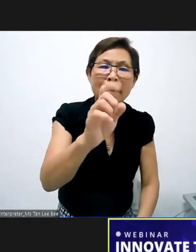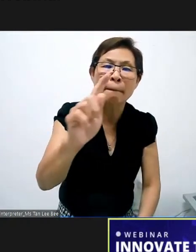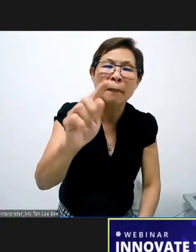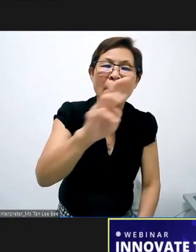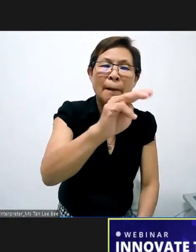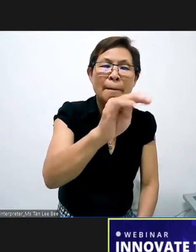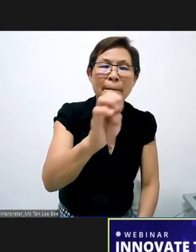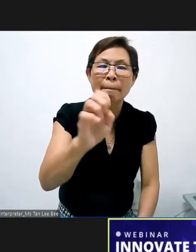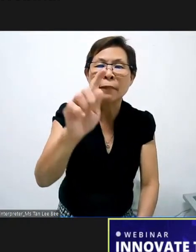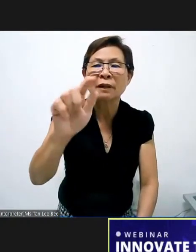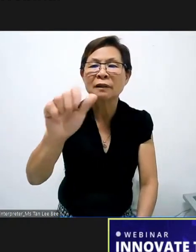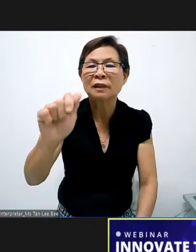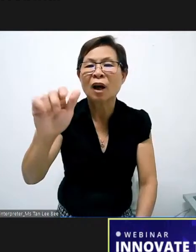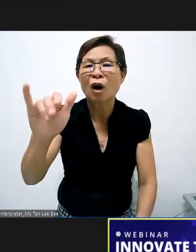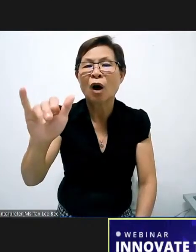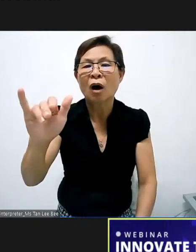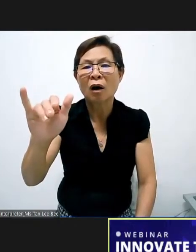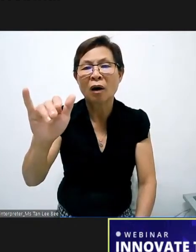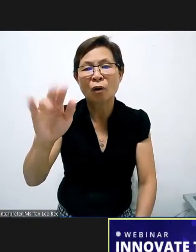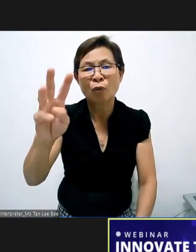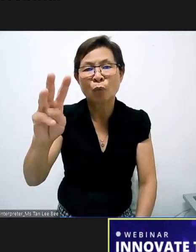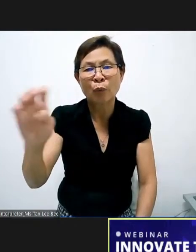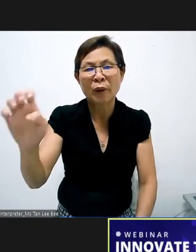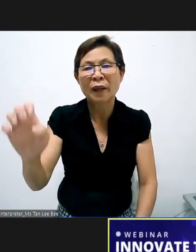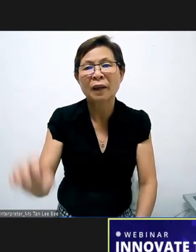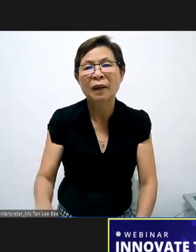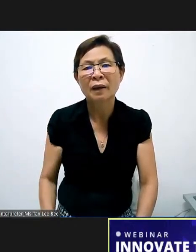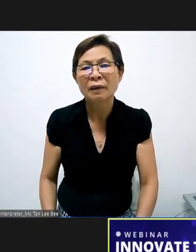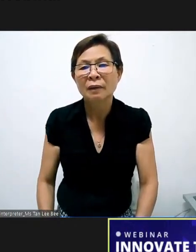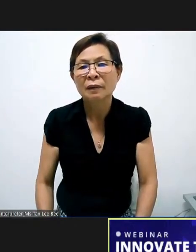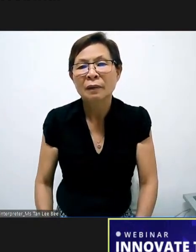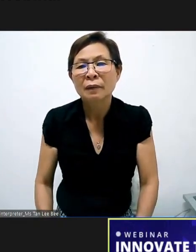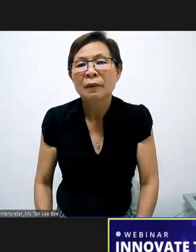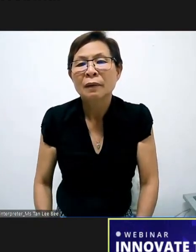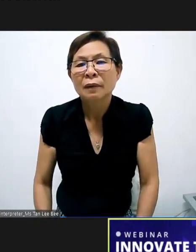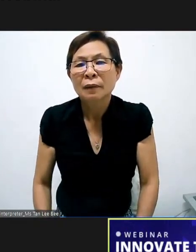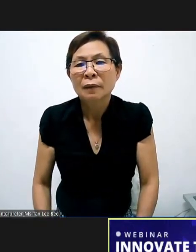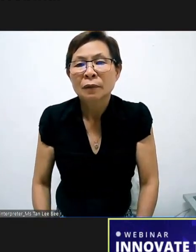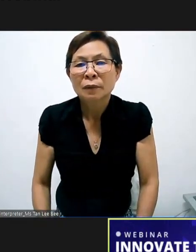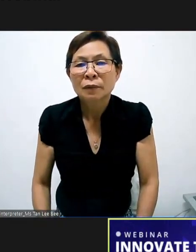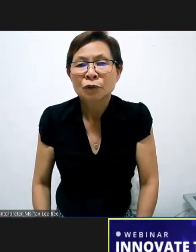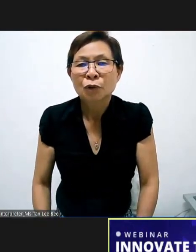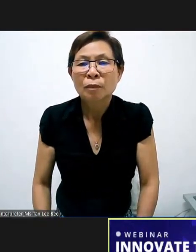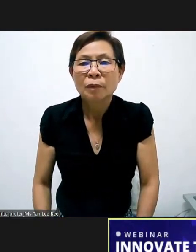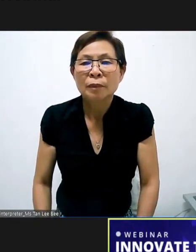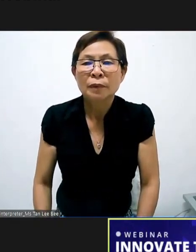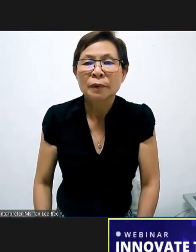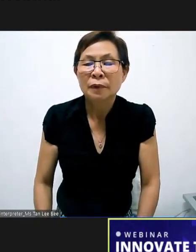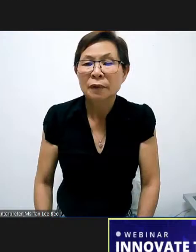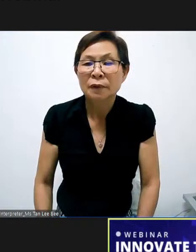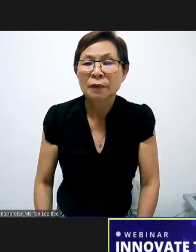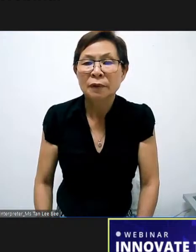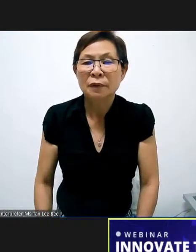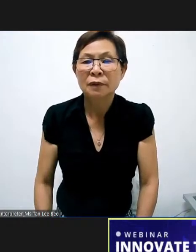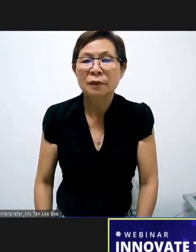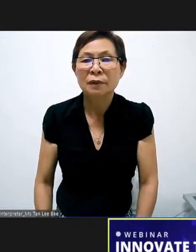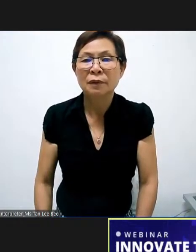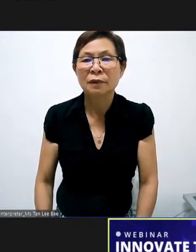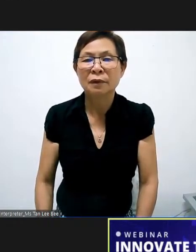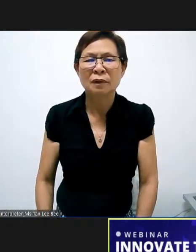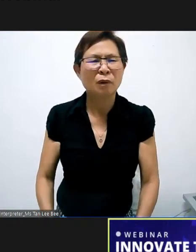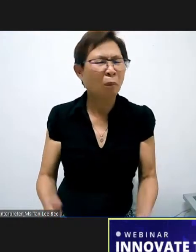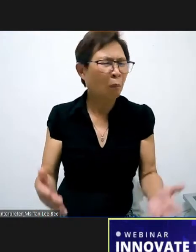you. inspiring CEO of Vulcan Coalition. I was just wondering, can you share with us, like briefly, very short, why the name